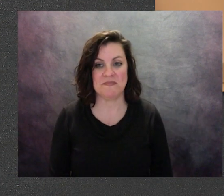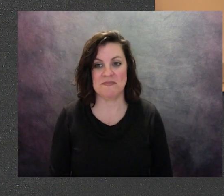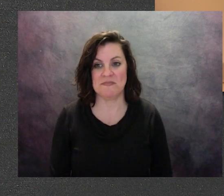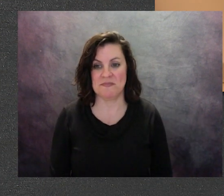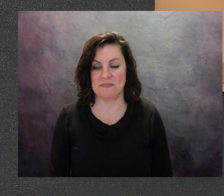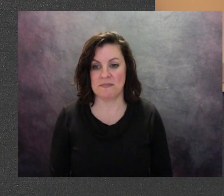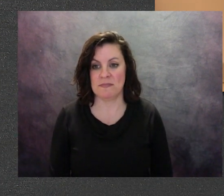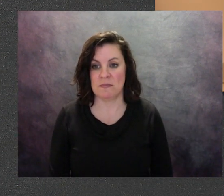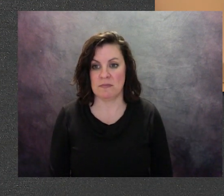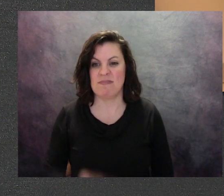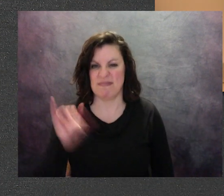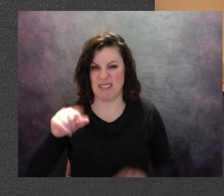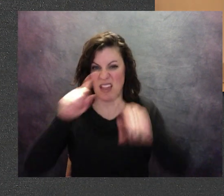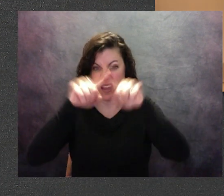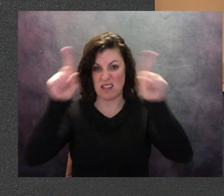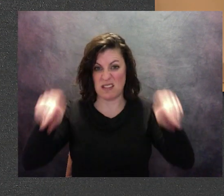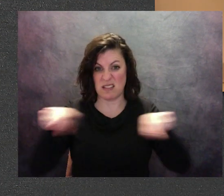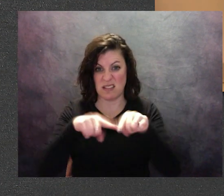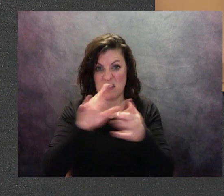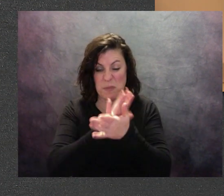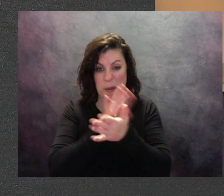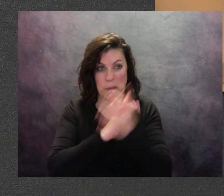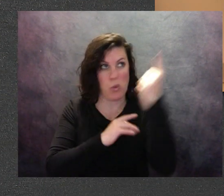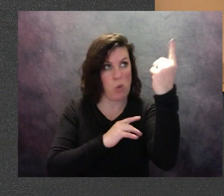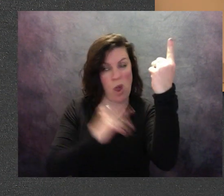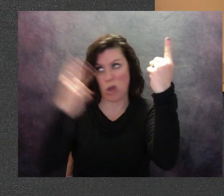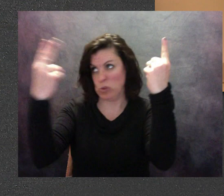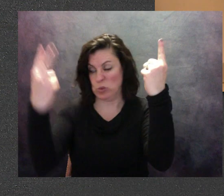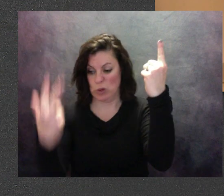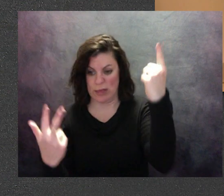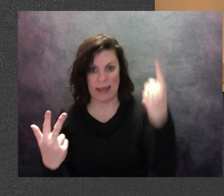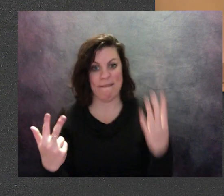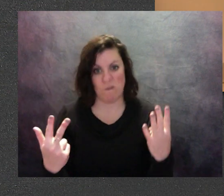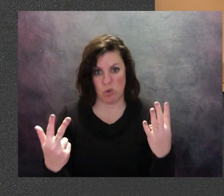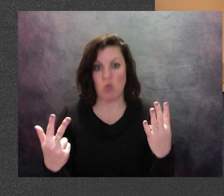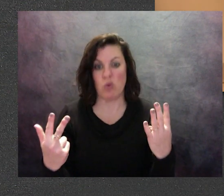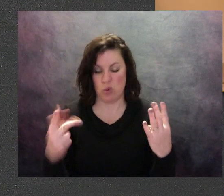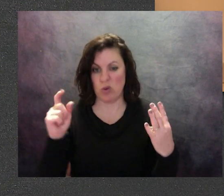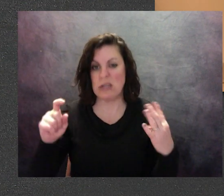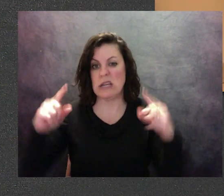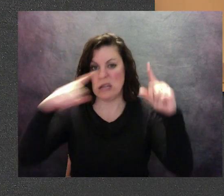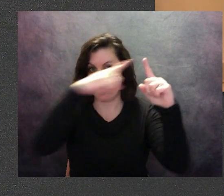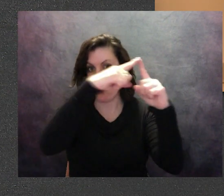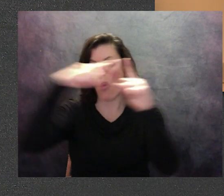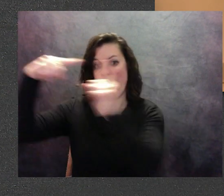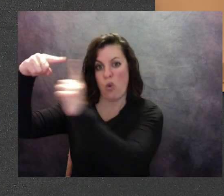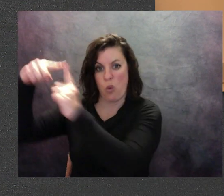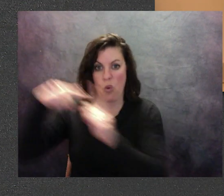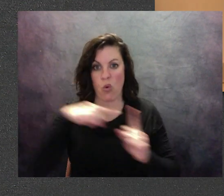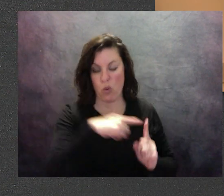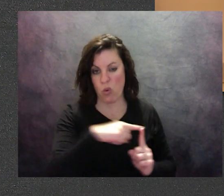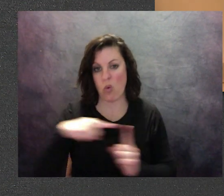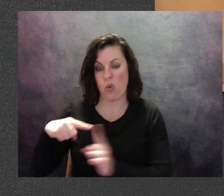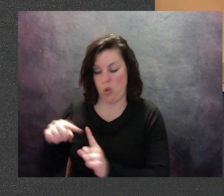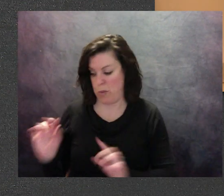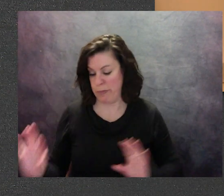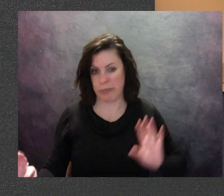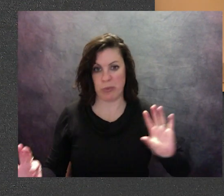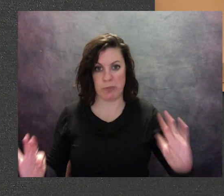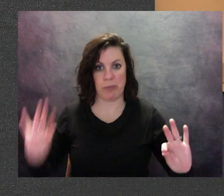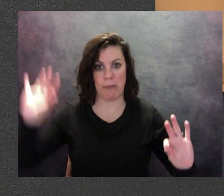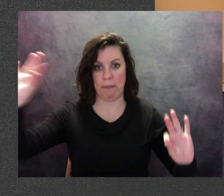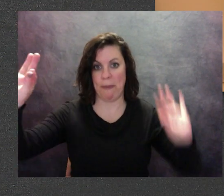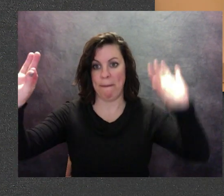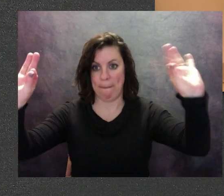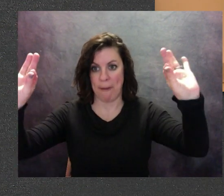one on each corner like that, and I'm going to stick it down into my container. Ooh,